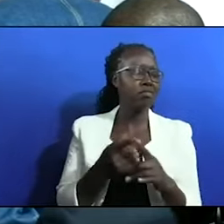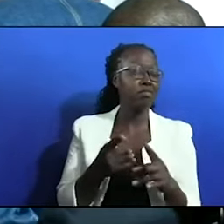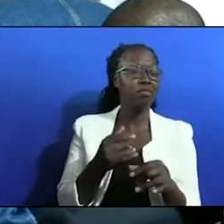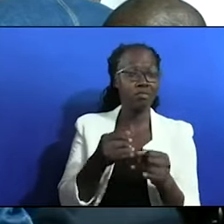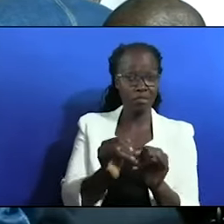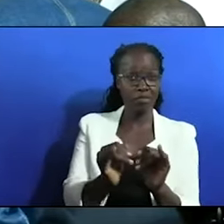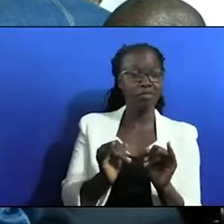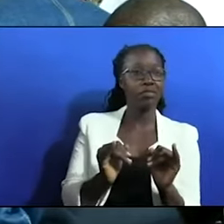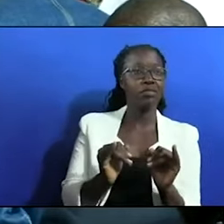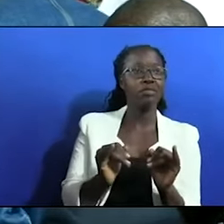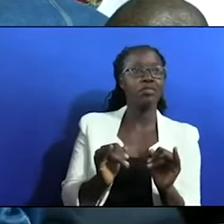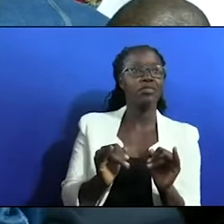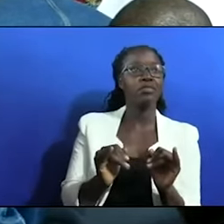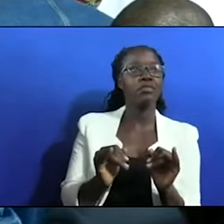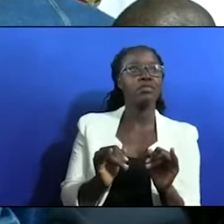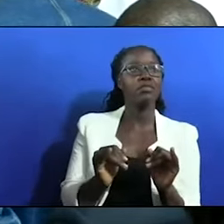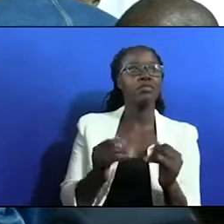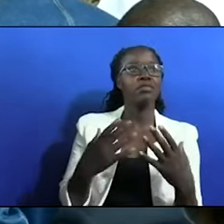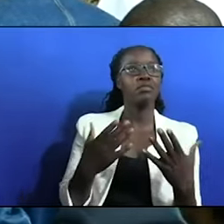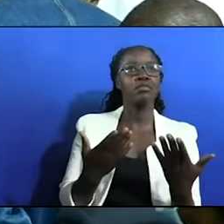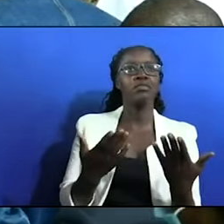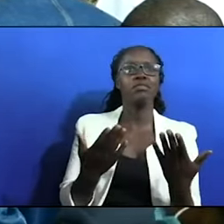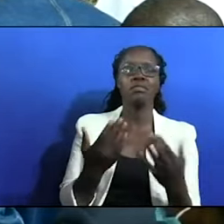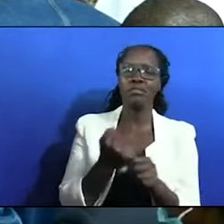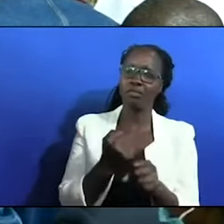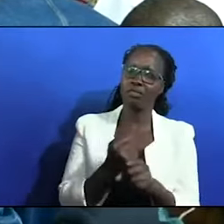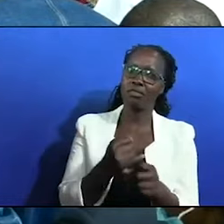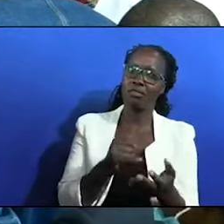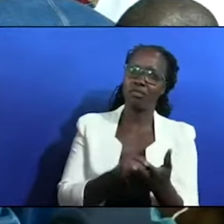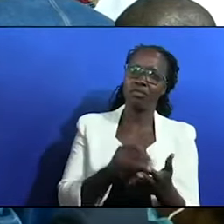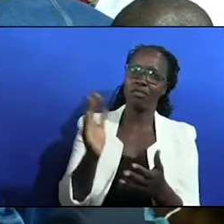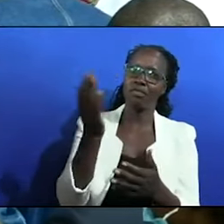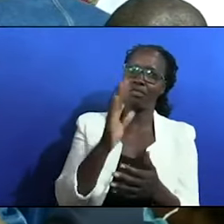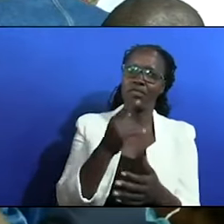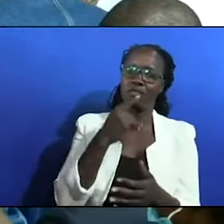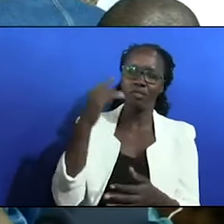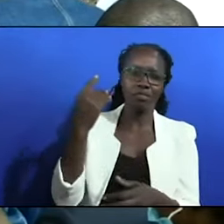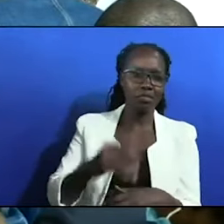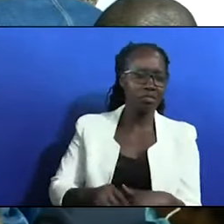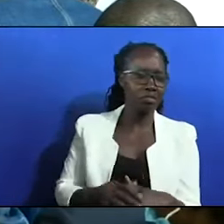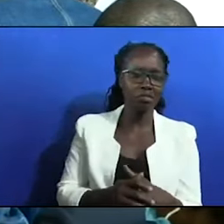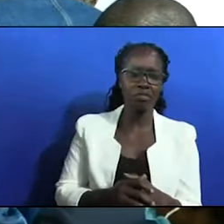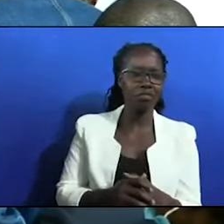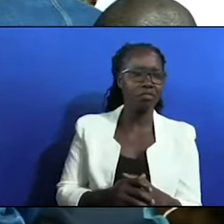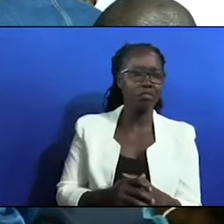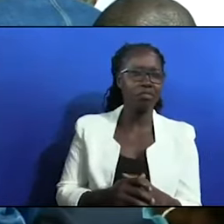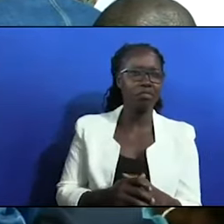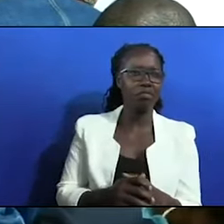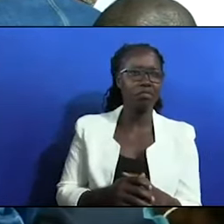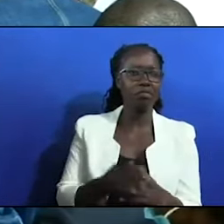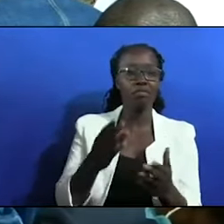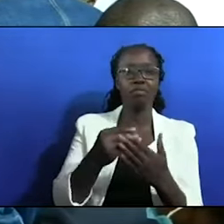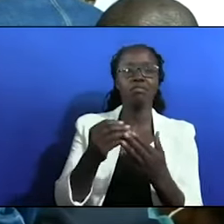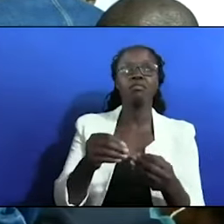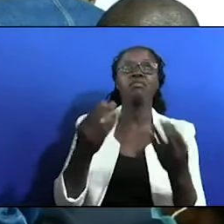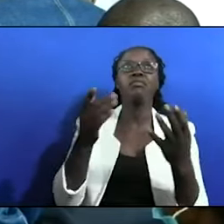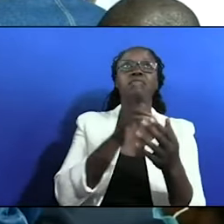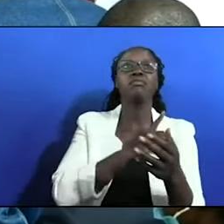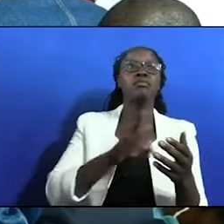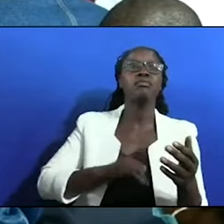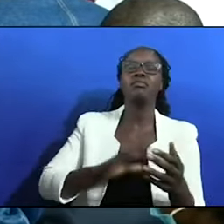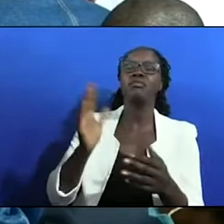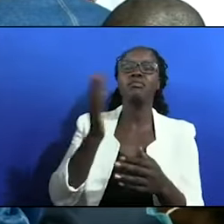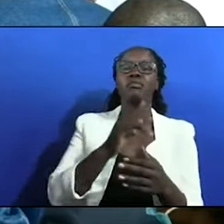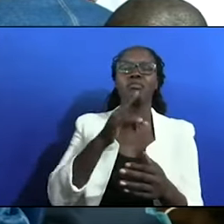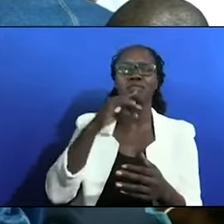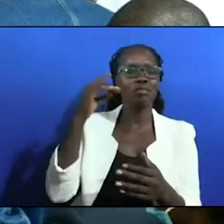do it. There are people who have done it and they have never regretted. Money given to the Lord is